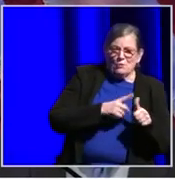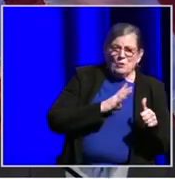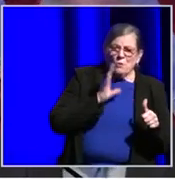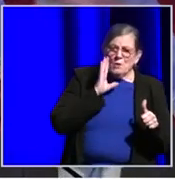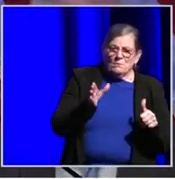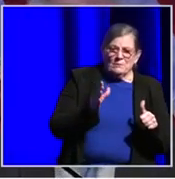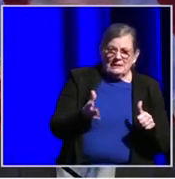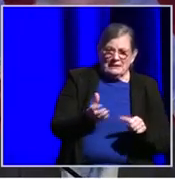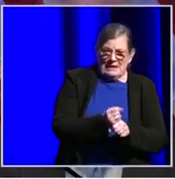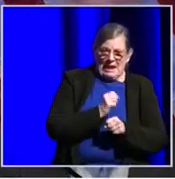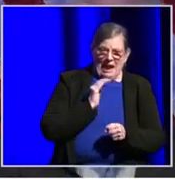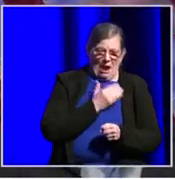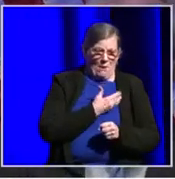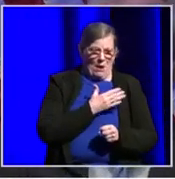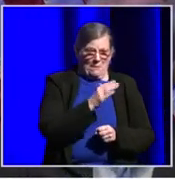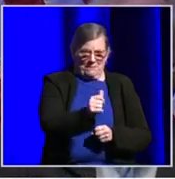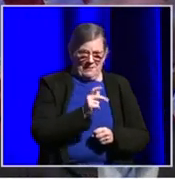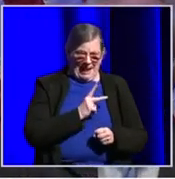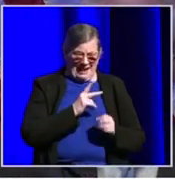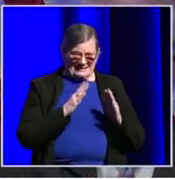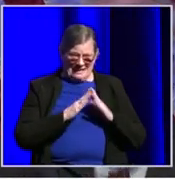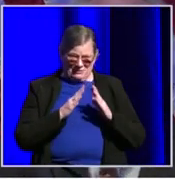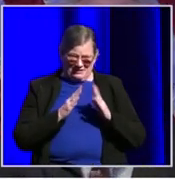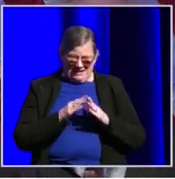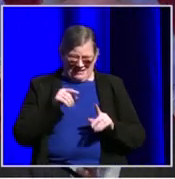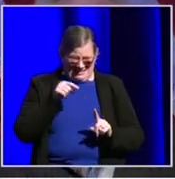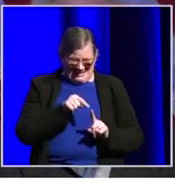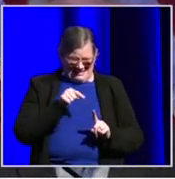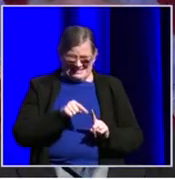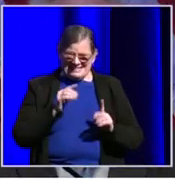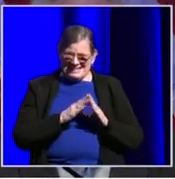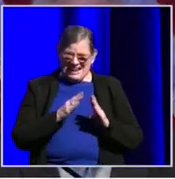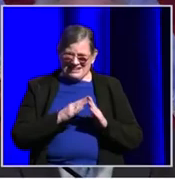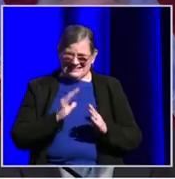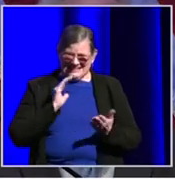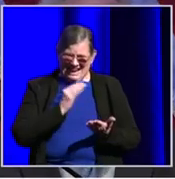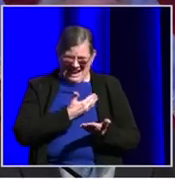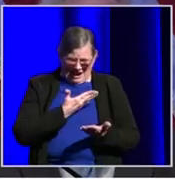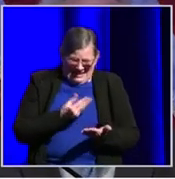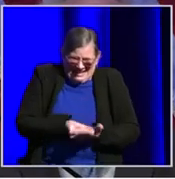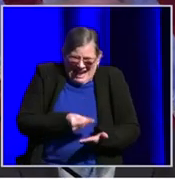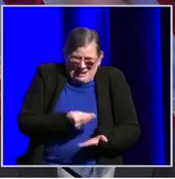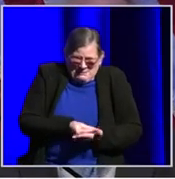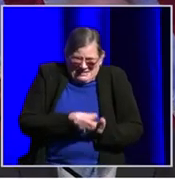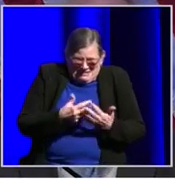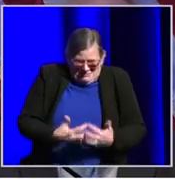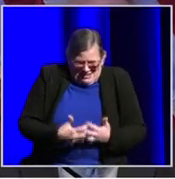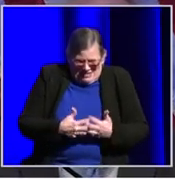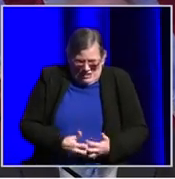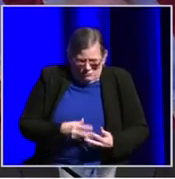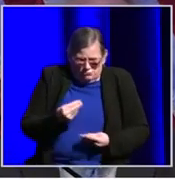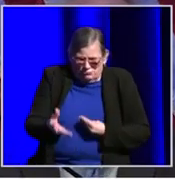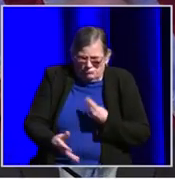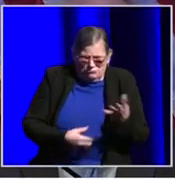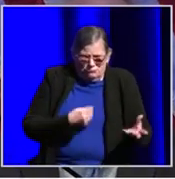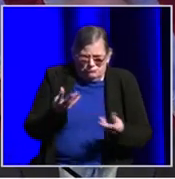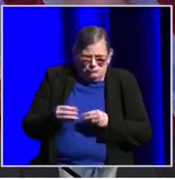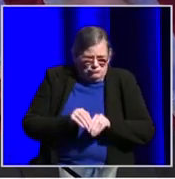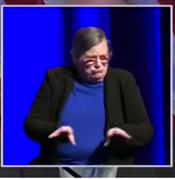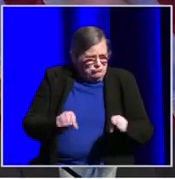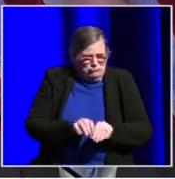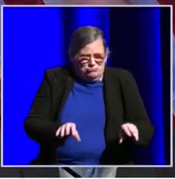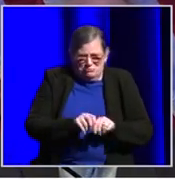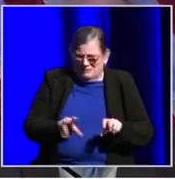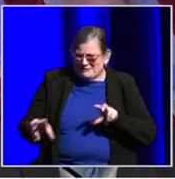our downtown because it is the economic engine that allows us to invest in our schools,